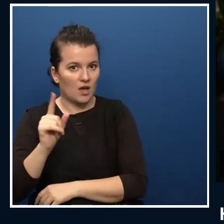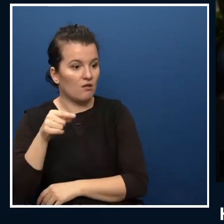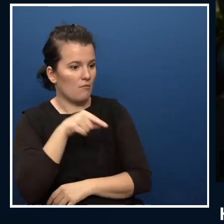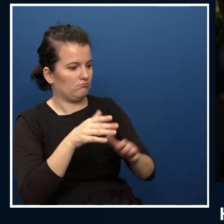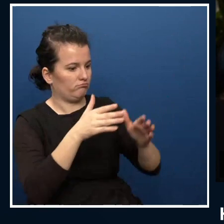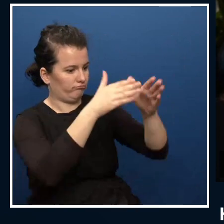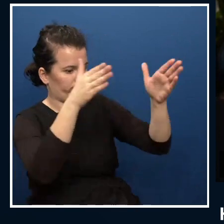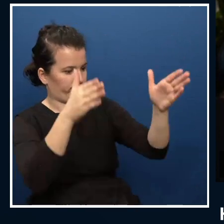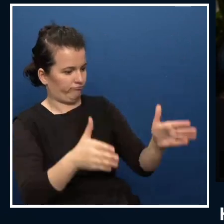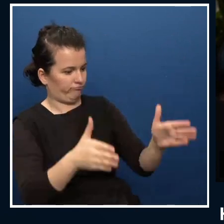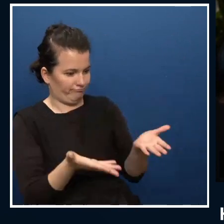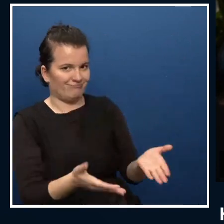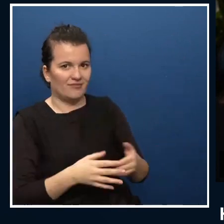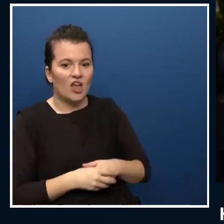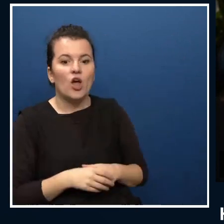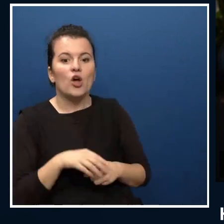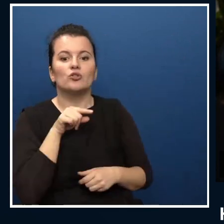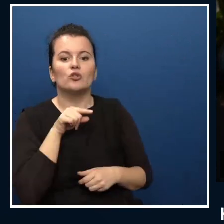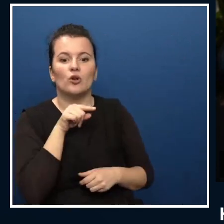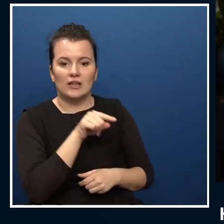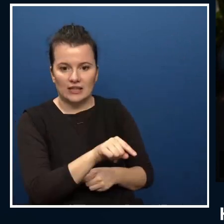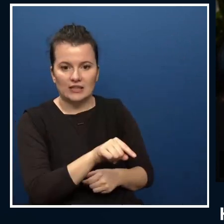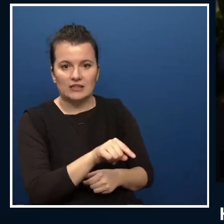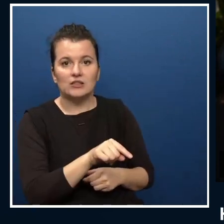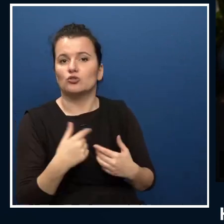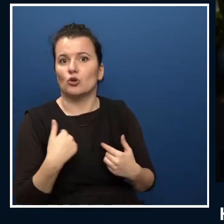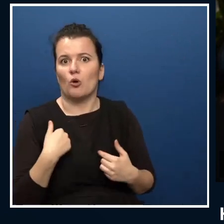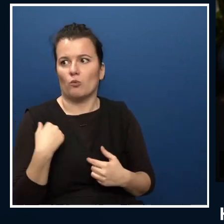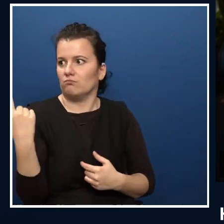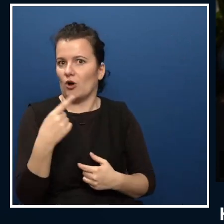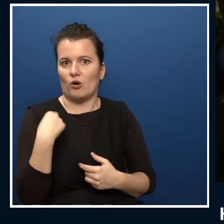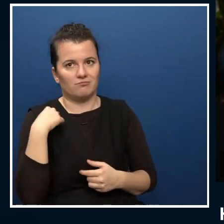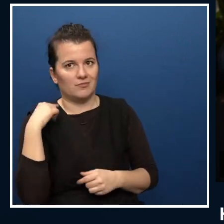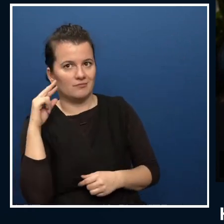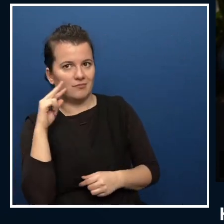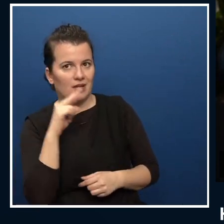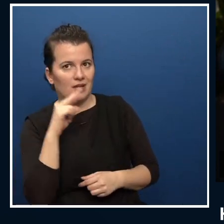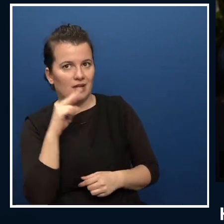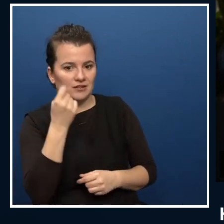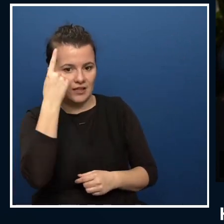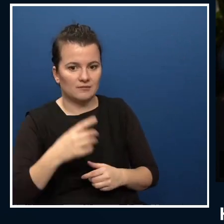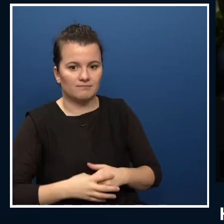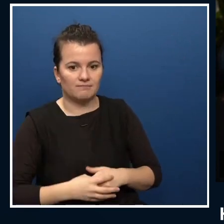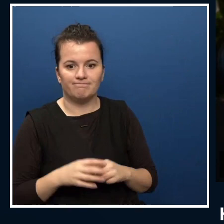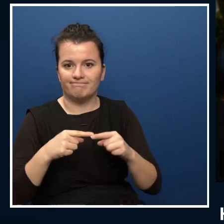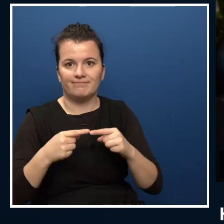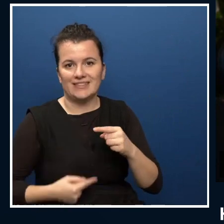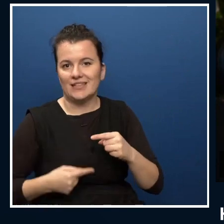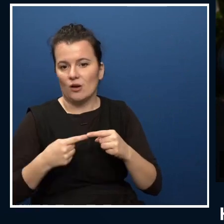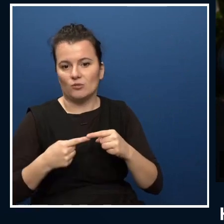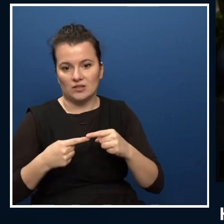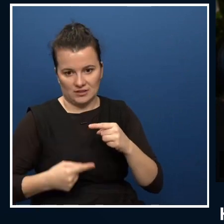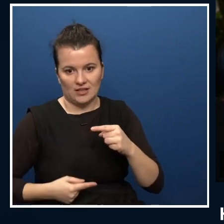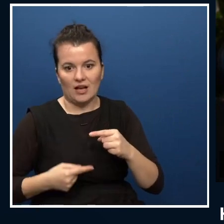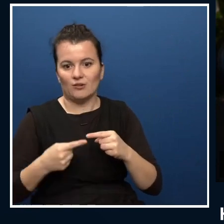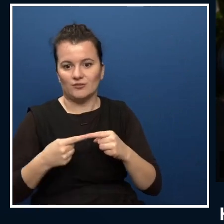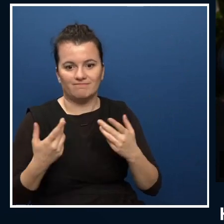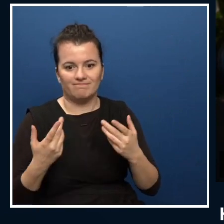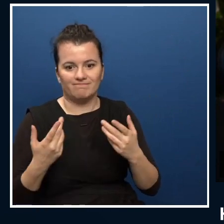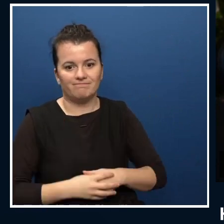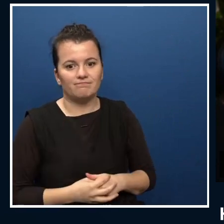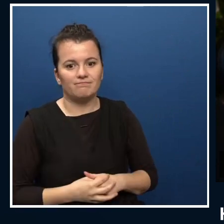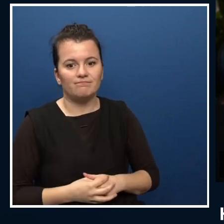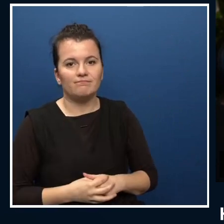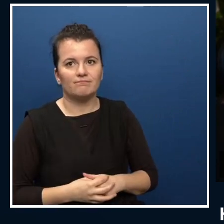also relate to a little bit. I thought that it was running on a virtual machine, and I called them and I said, hey, the disk is full. It's